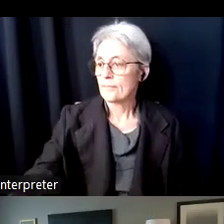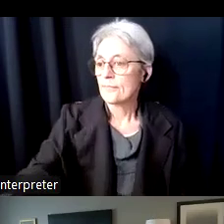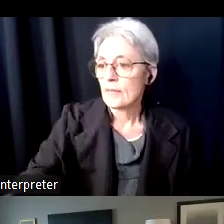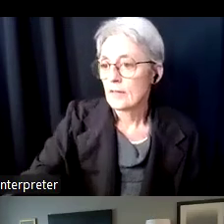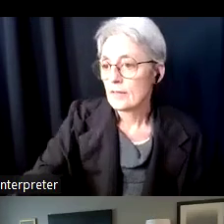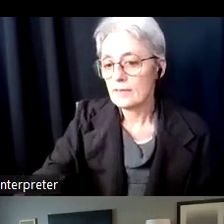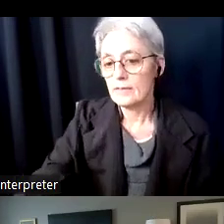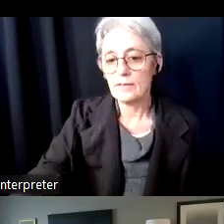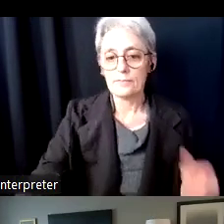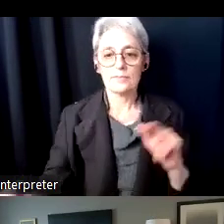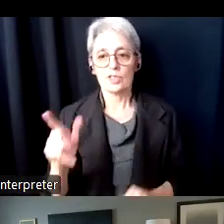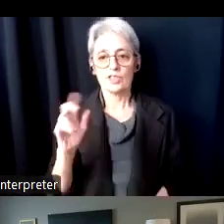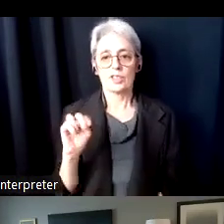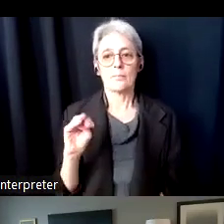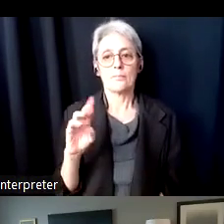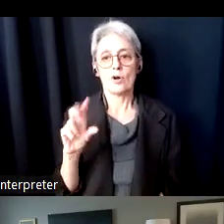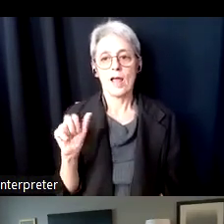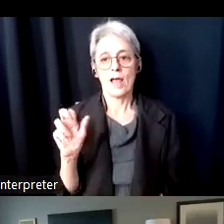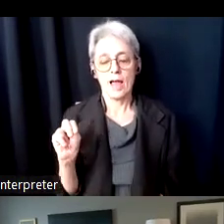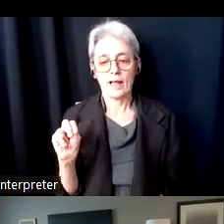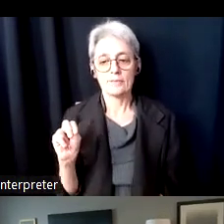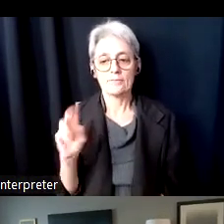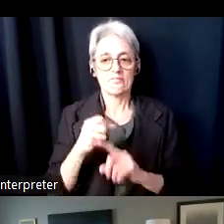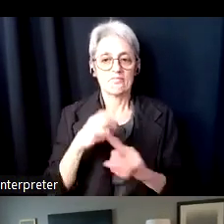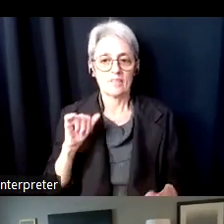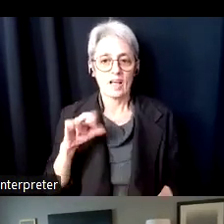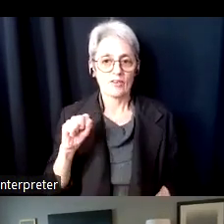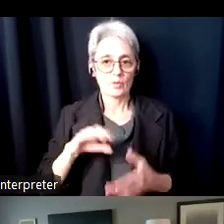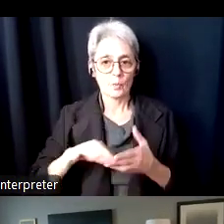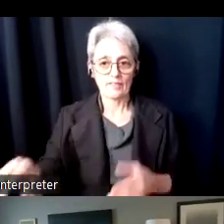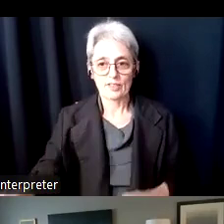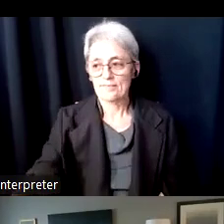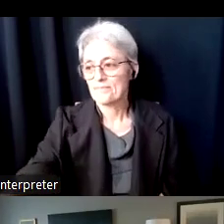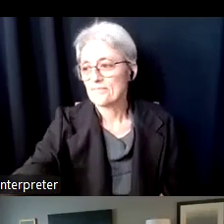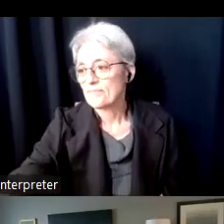along to Christian Moran, who will talk more about the IRIS waiver.